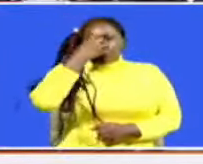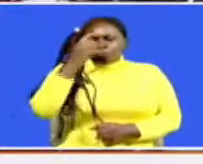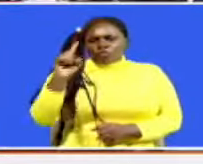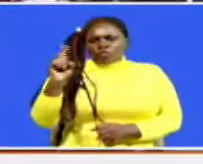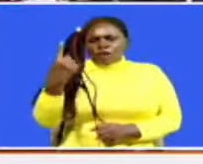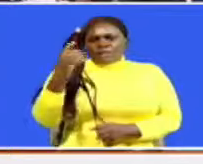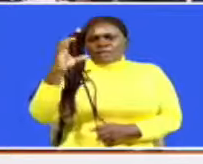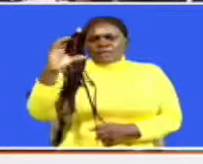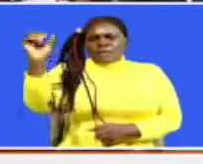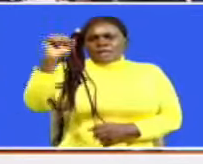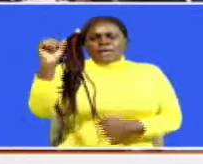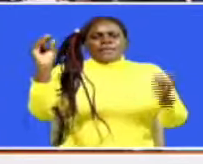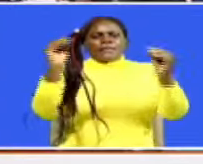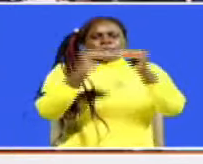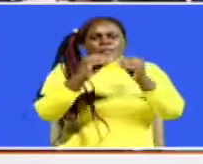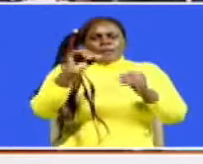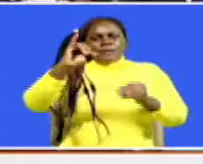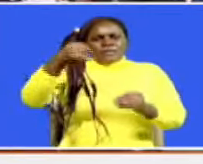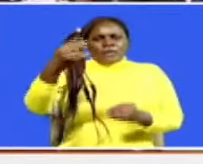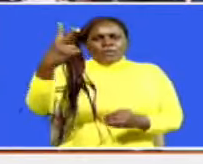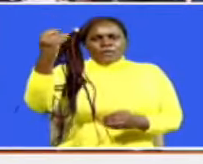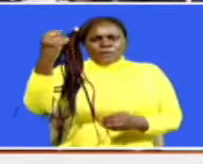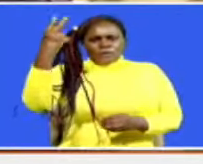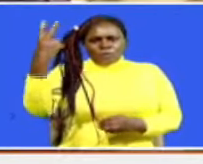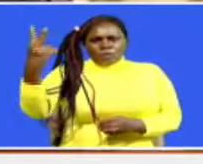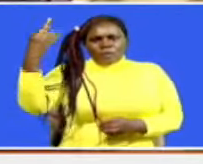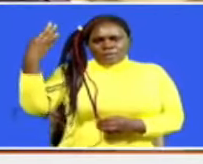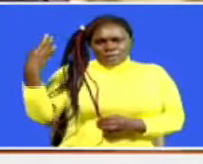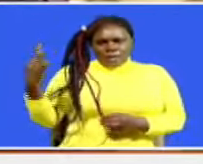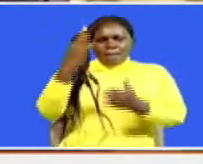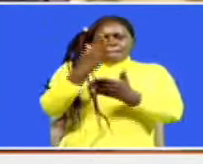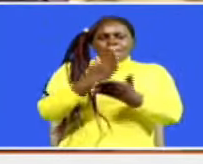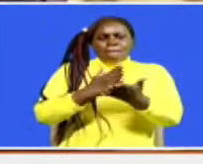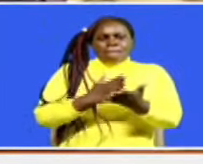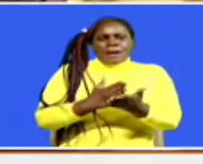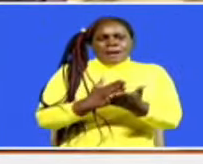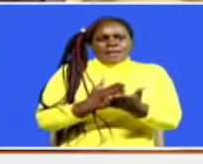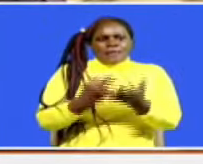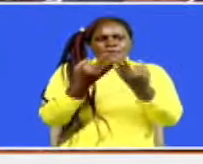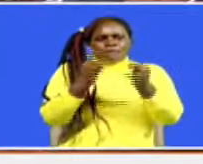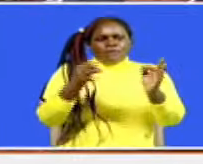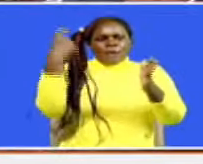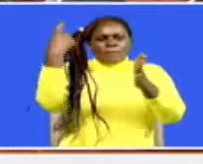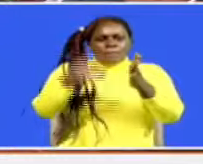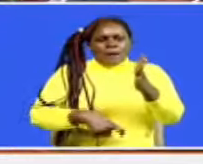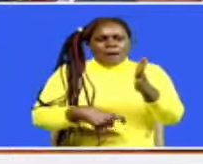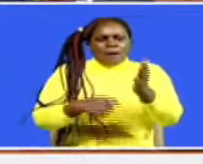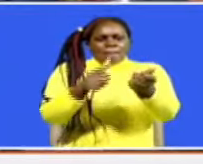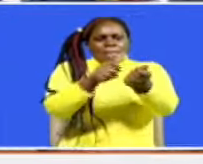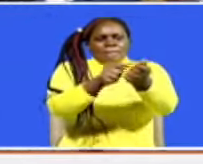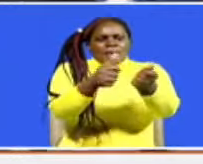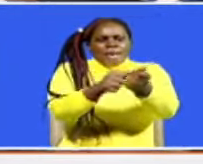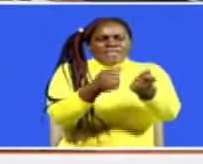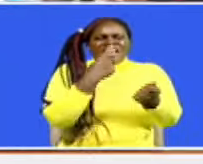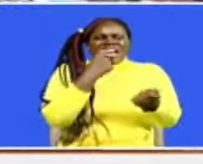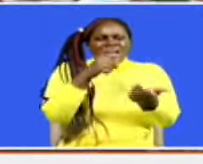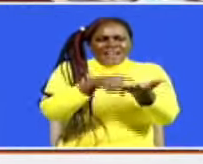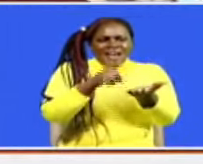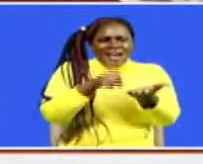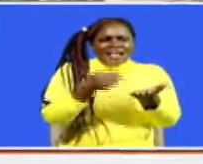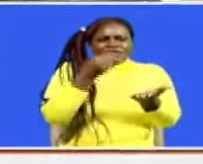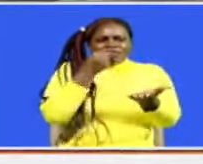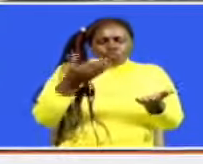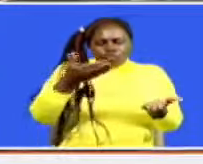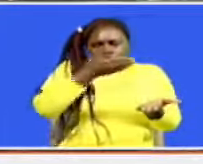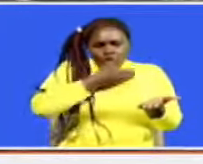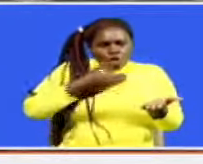first cabinet meeting in January 2023 as part of a duty-free importation of maize, rice, and edible